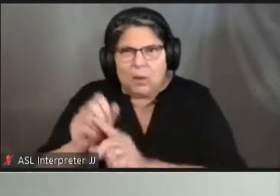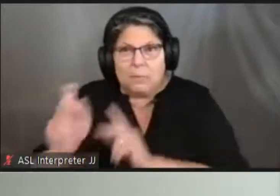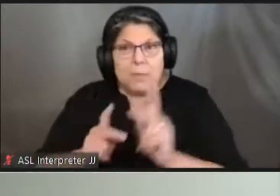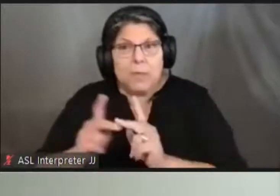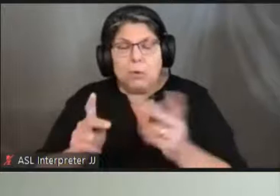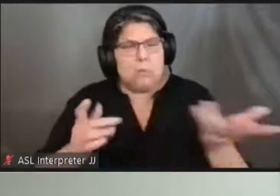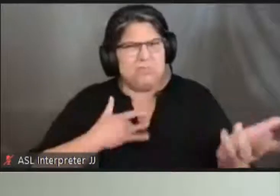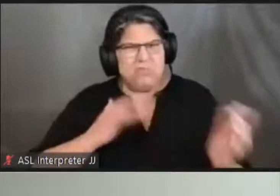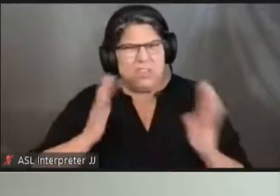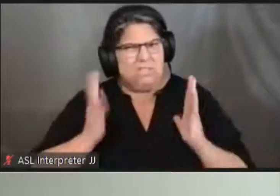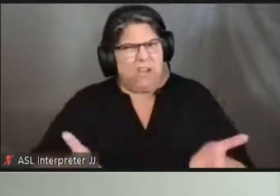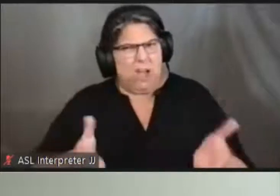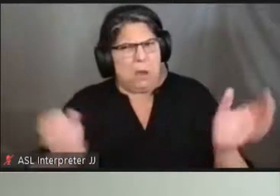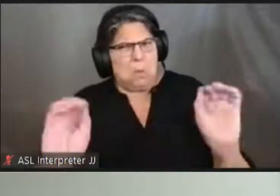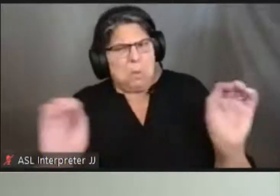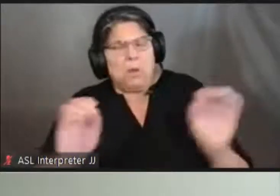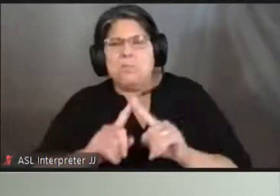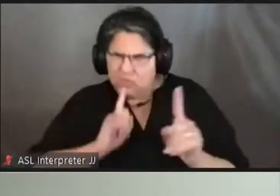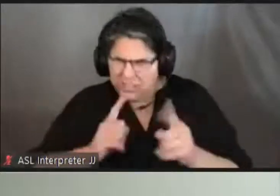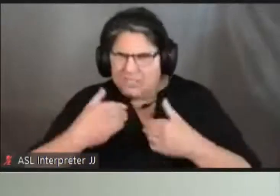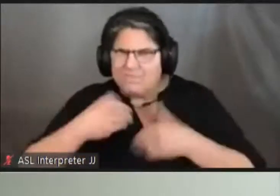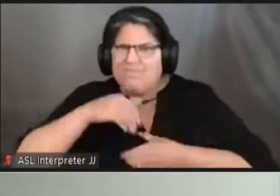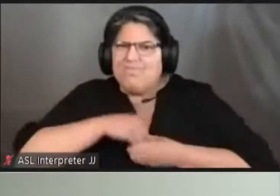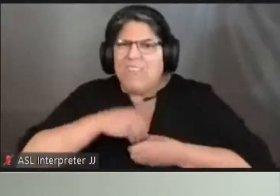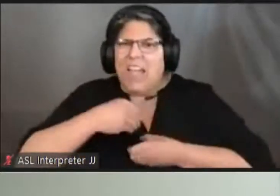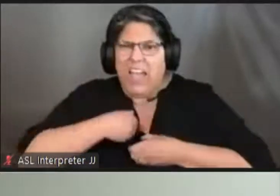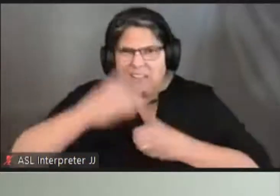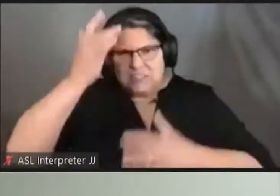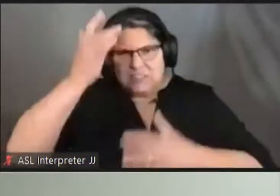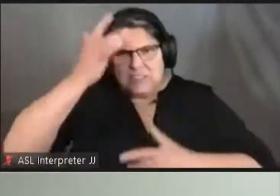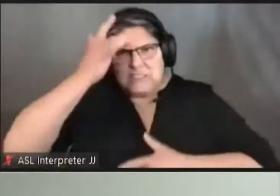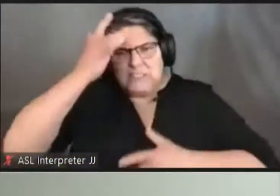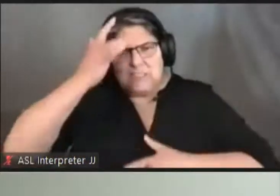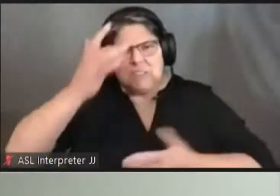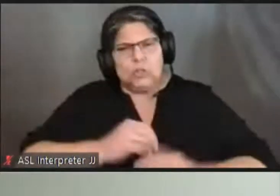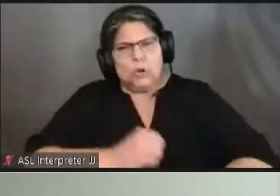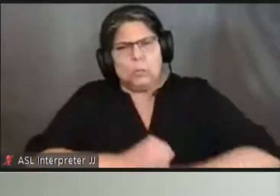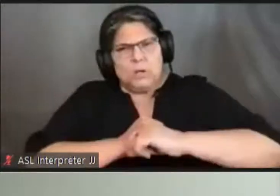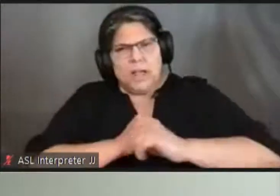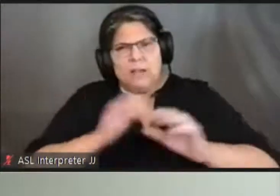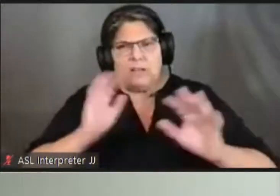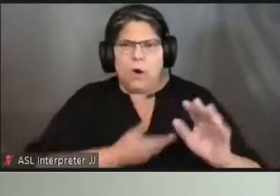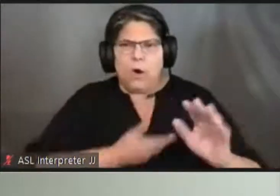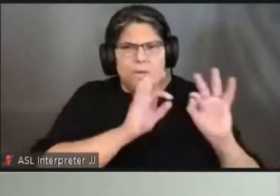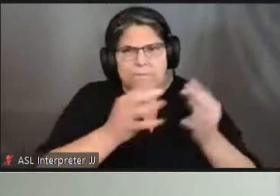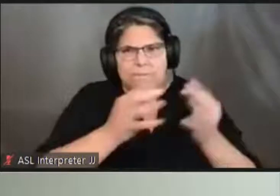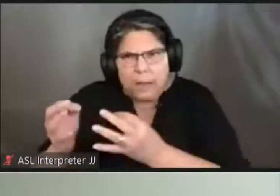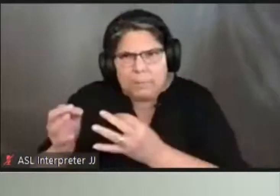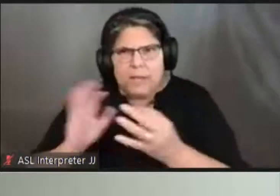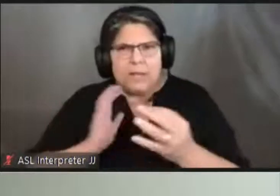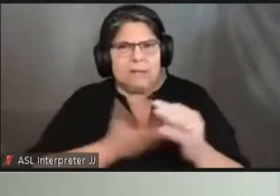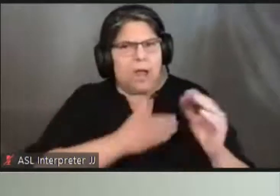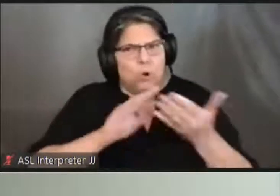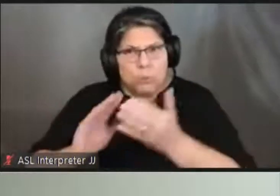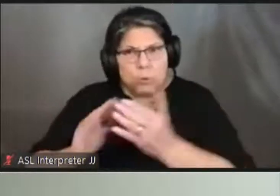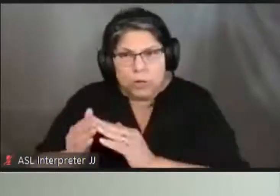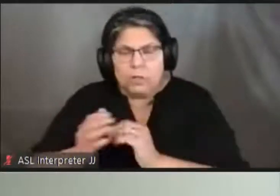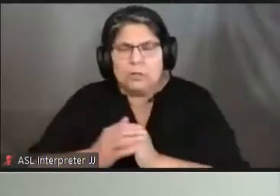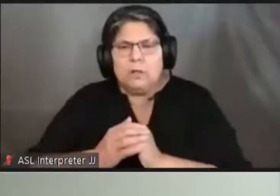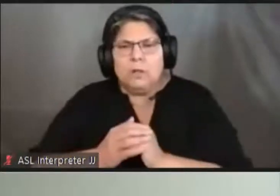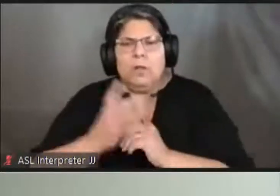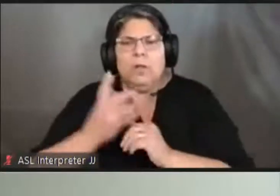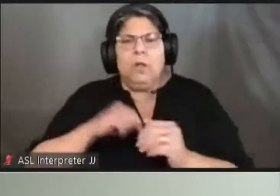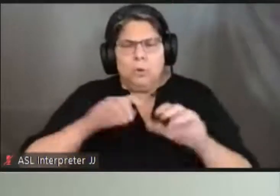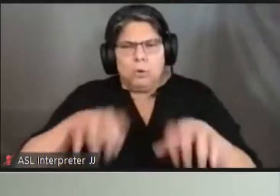cases and protecting our families and our communities. We are working on arranging a program of regular